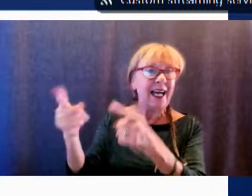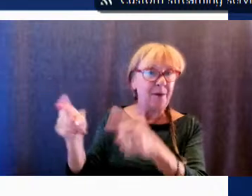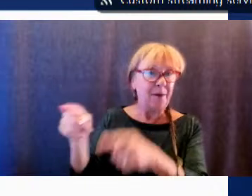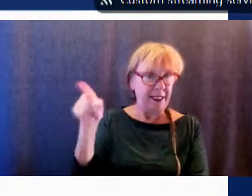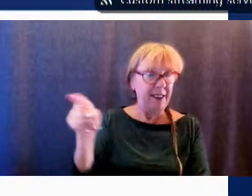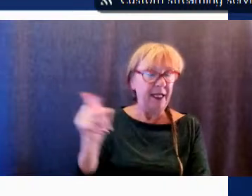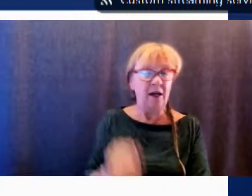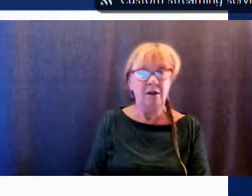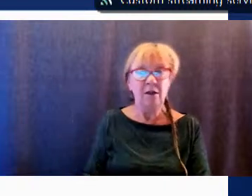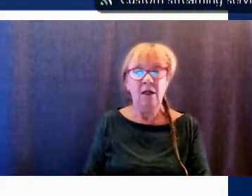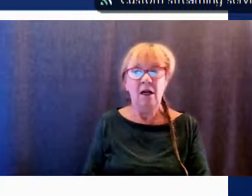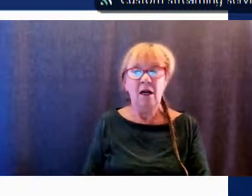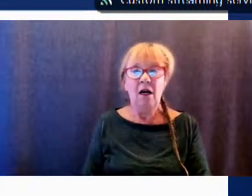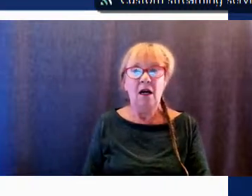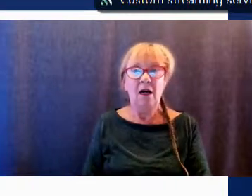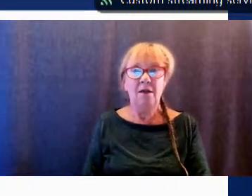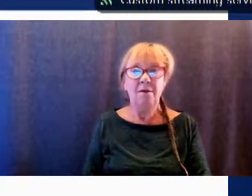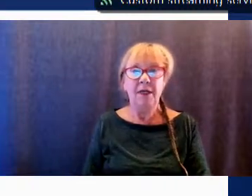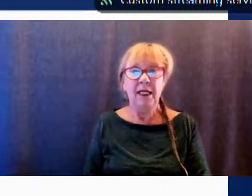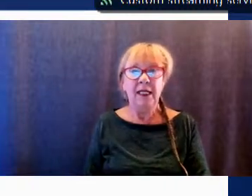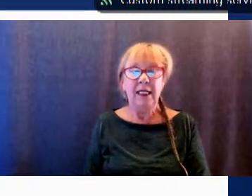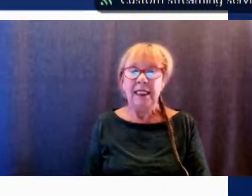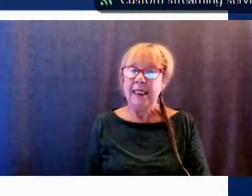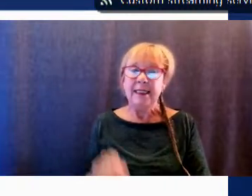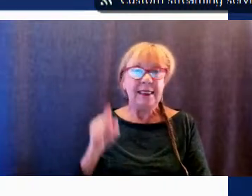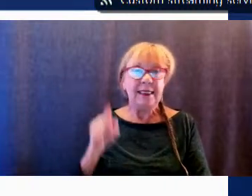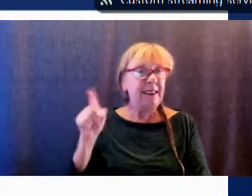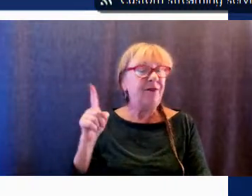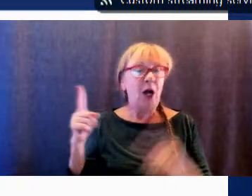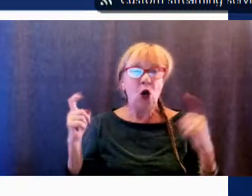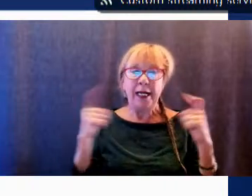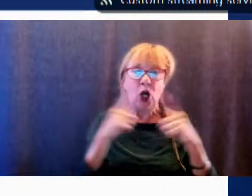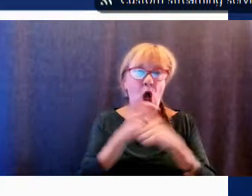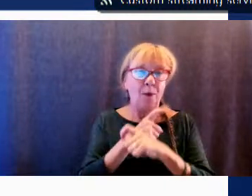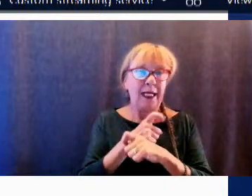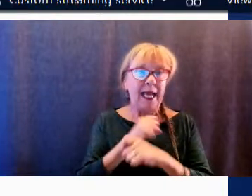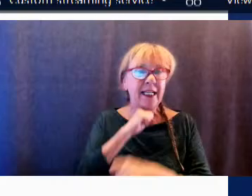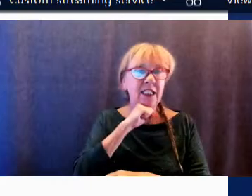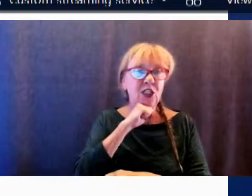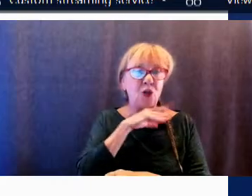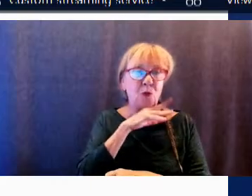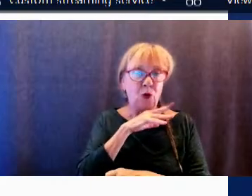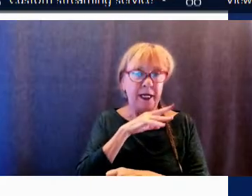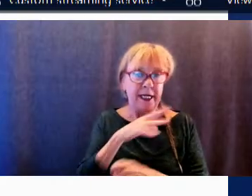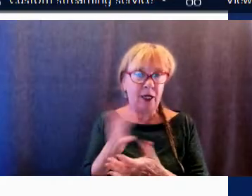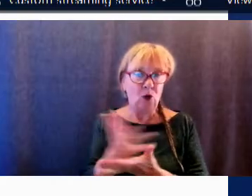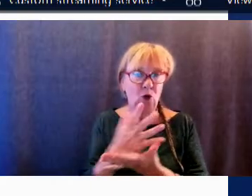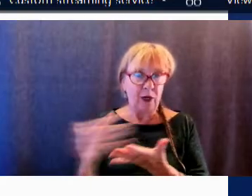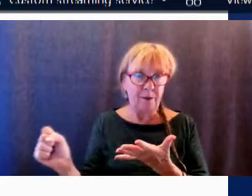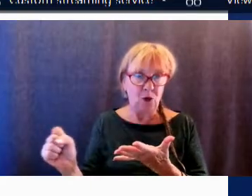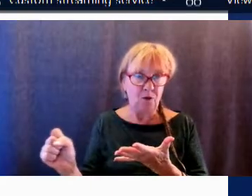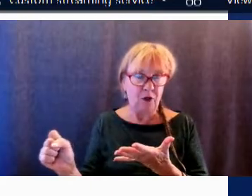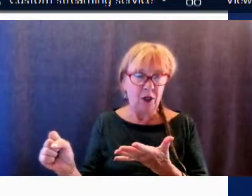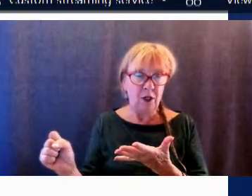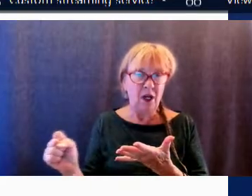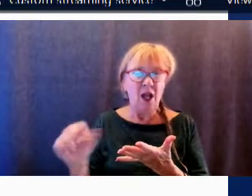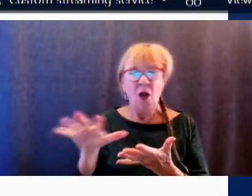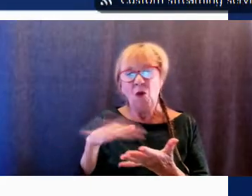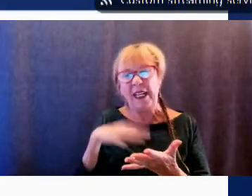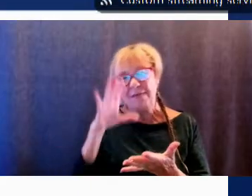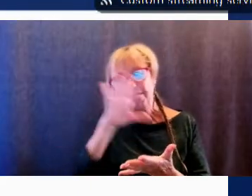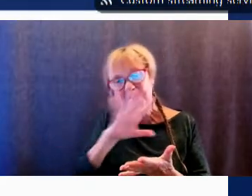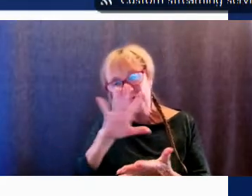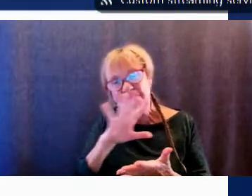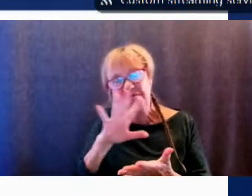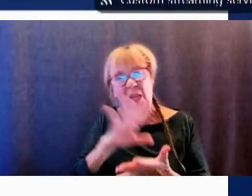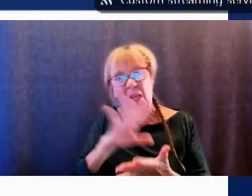far. Again, this one is a pretty complicated debris removal operation. We estimate about 3 months to